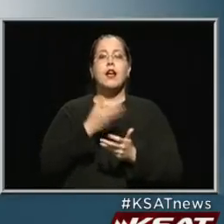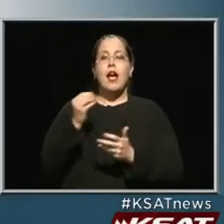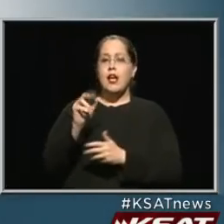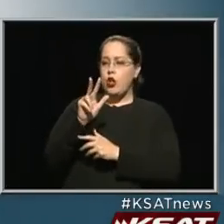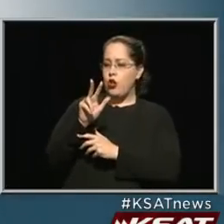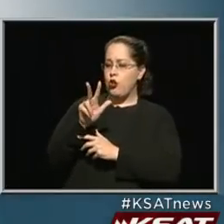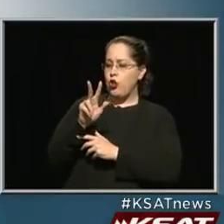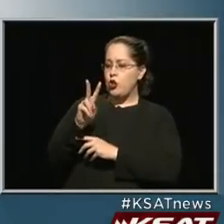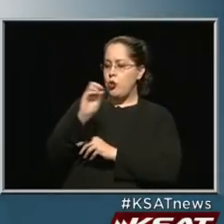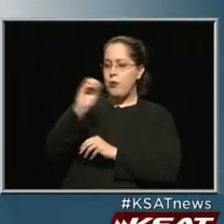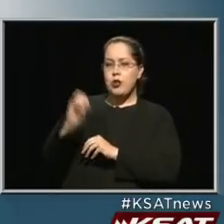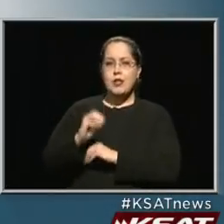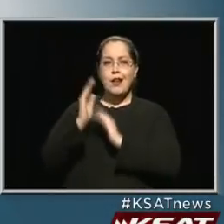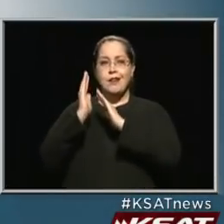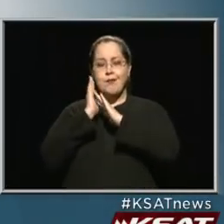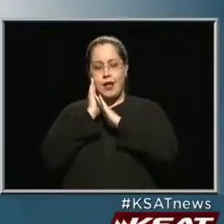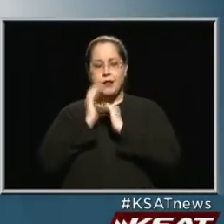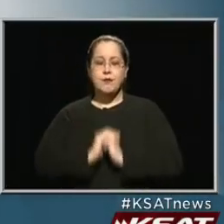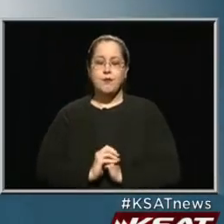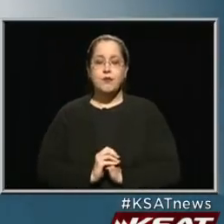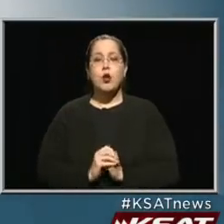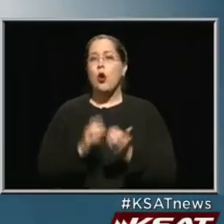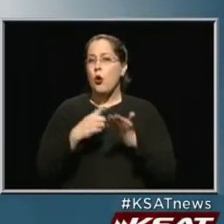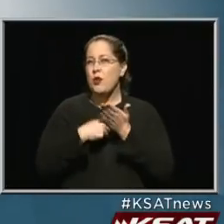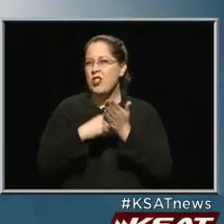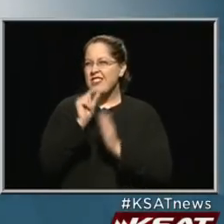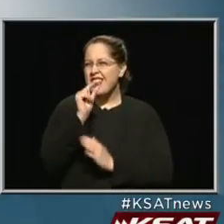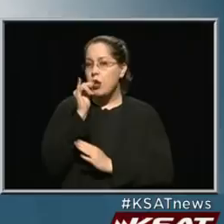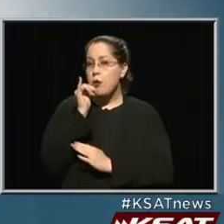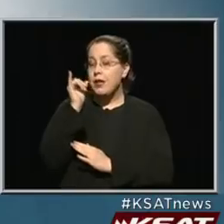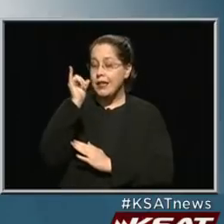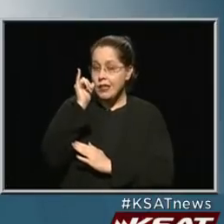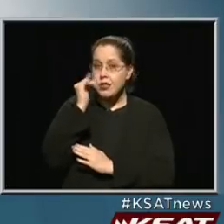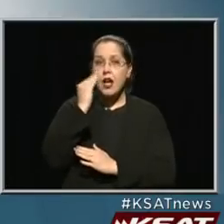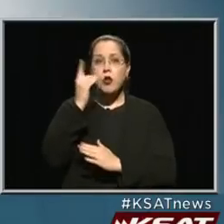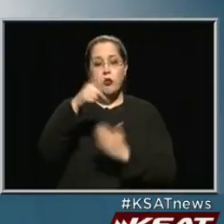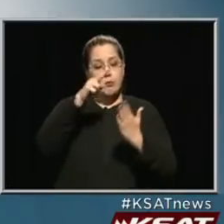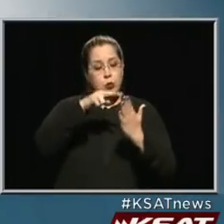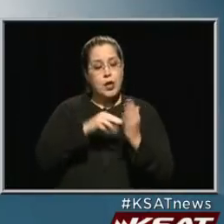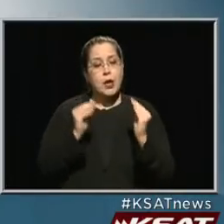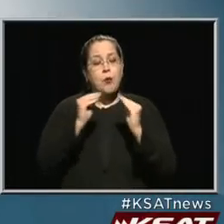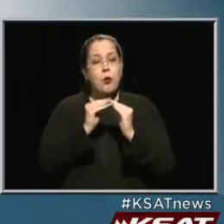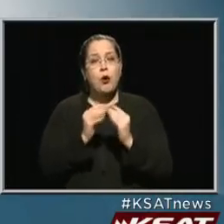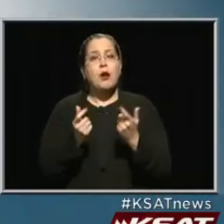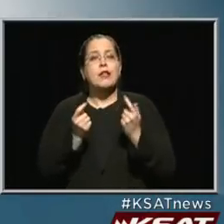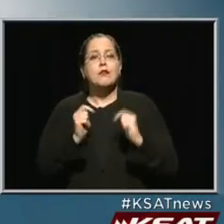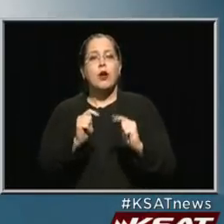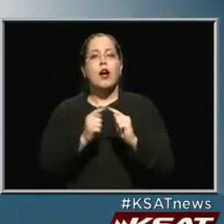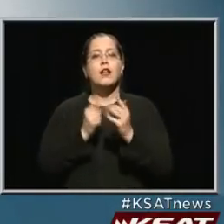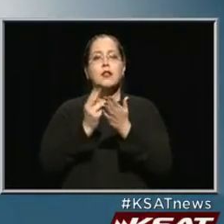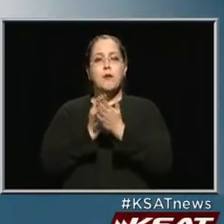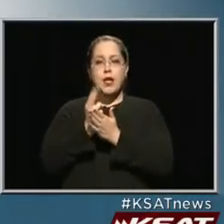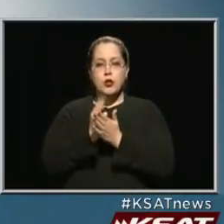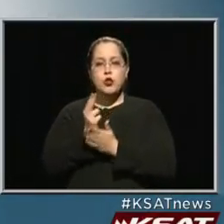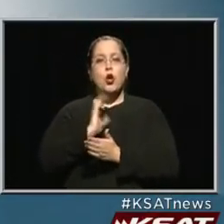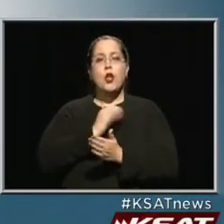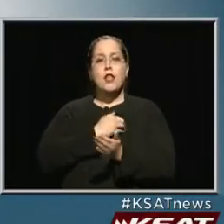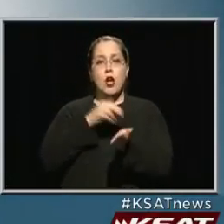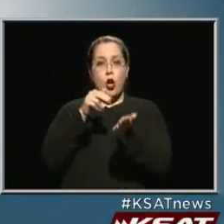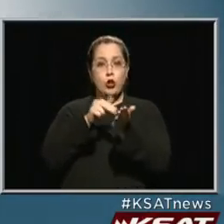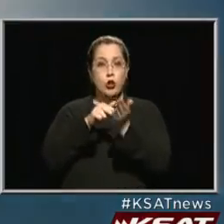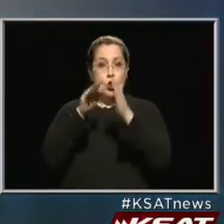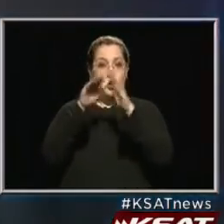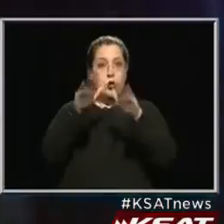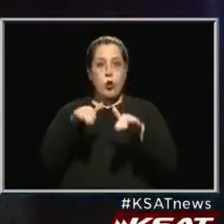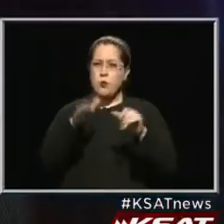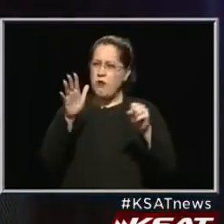capacity. We did talk a little bit yesterday, and you've been reading more about the efforts to make sure that our nursing homes are